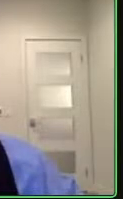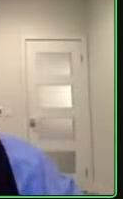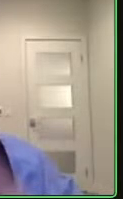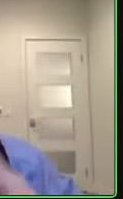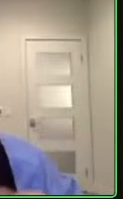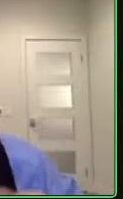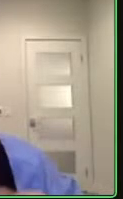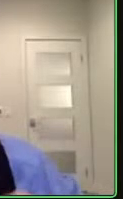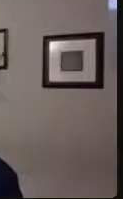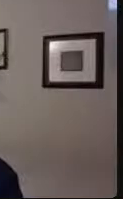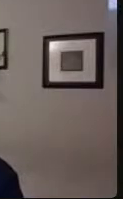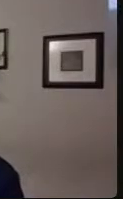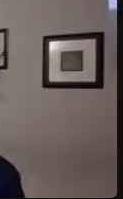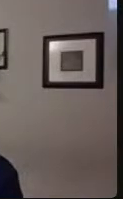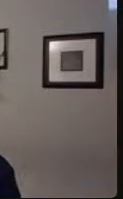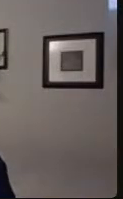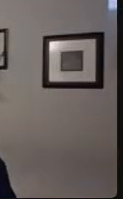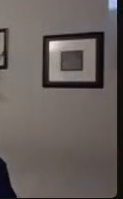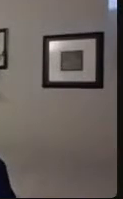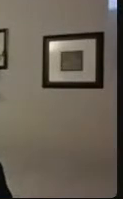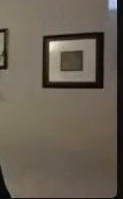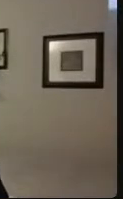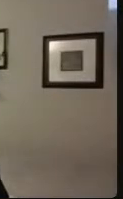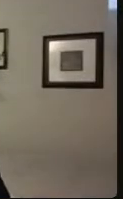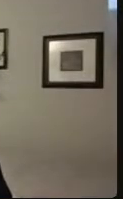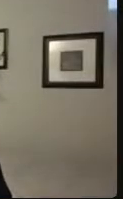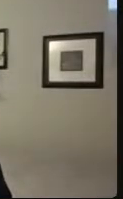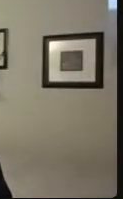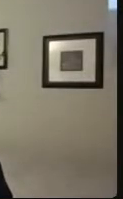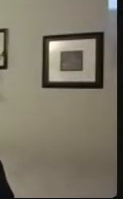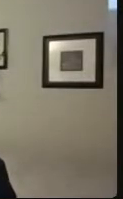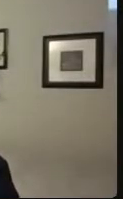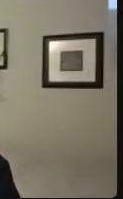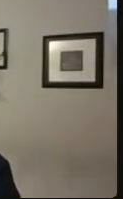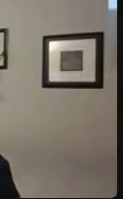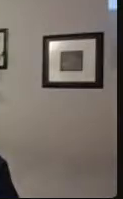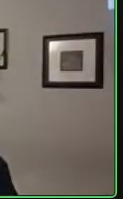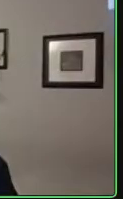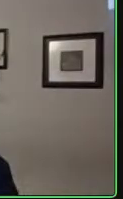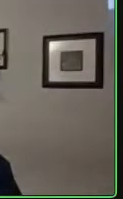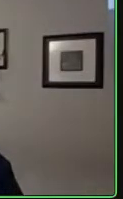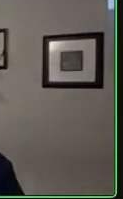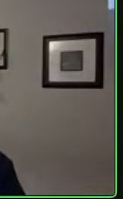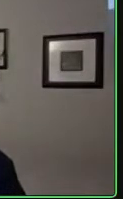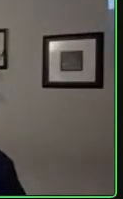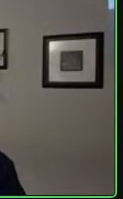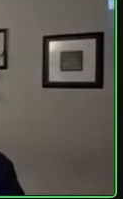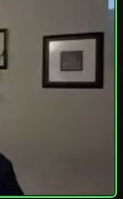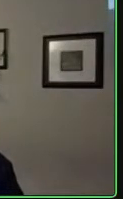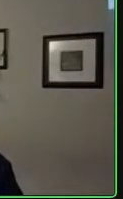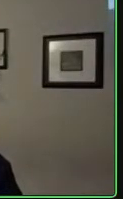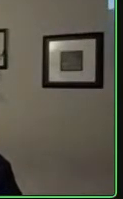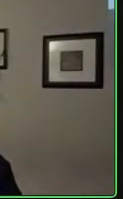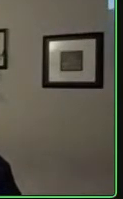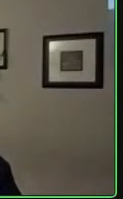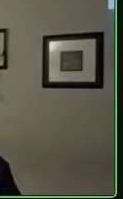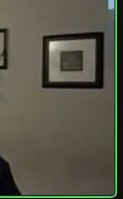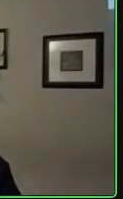Kathleen's area. So this is a good opportunity for me to pull her into that. I would say that